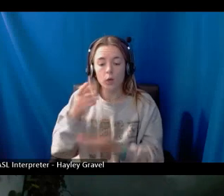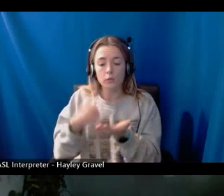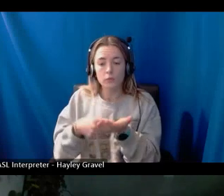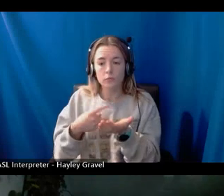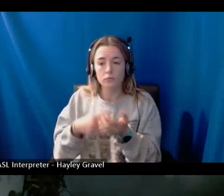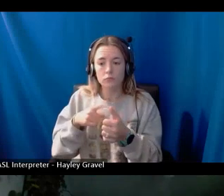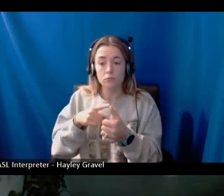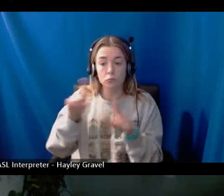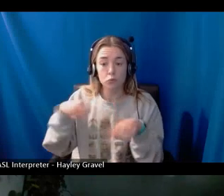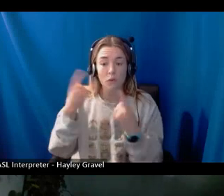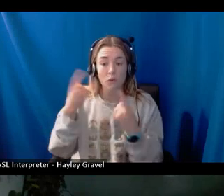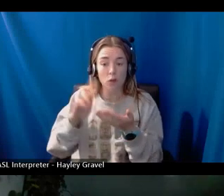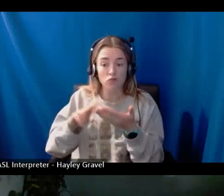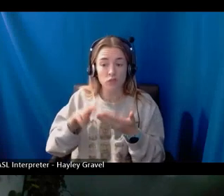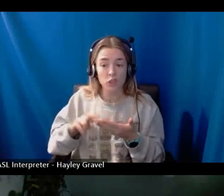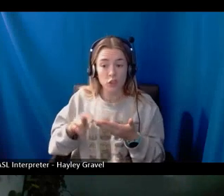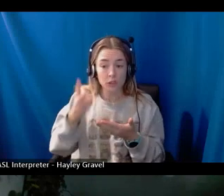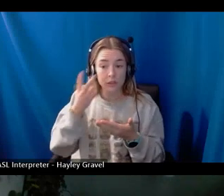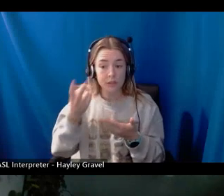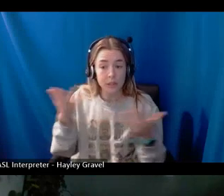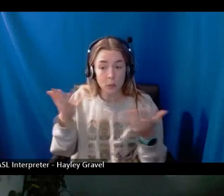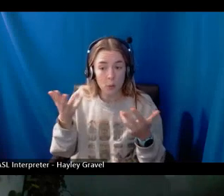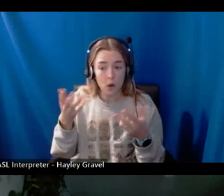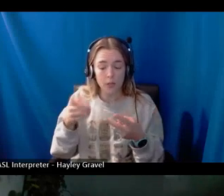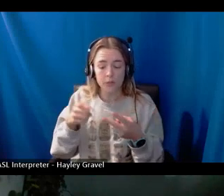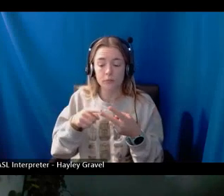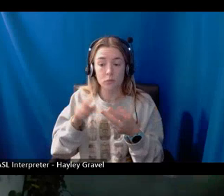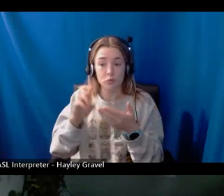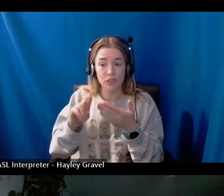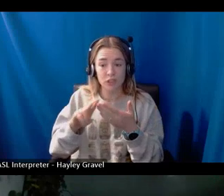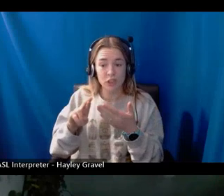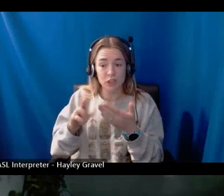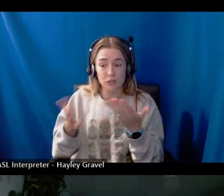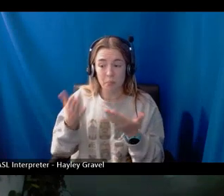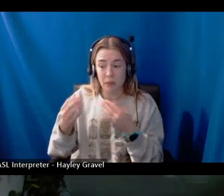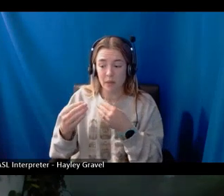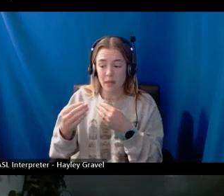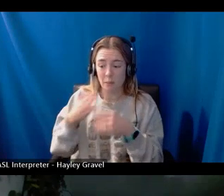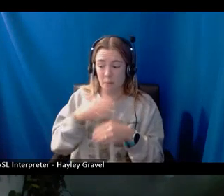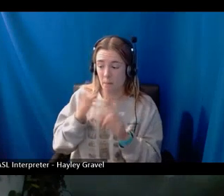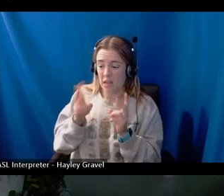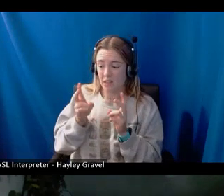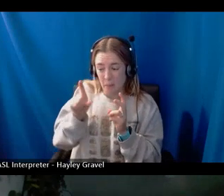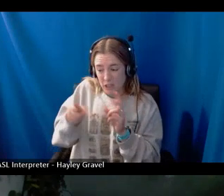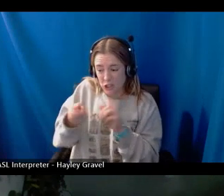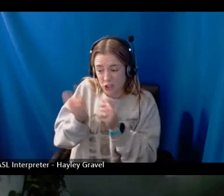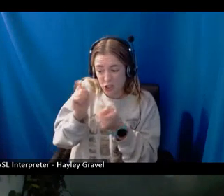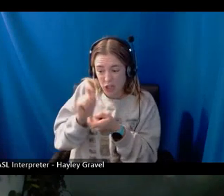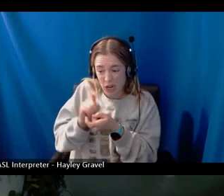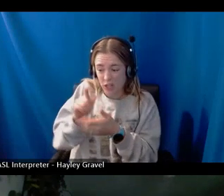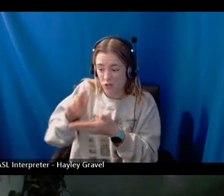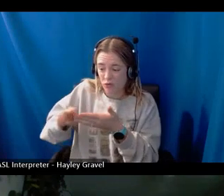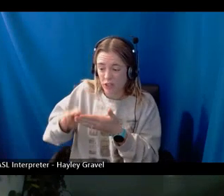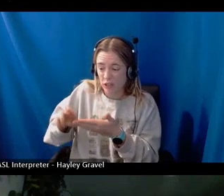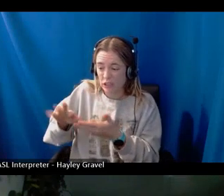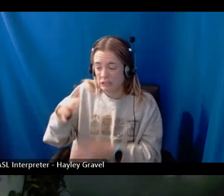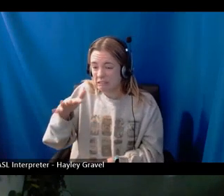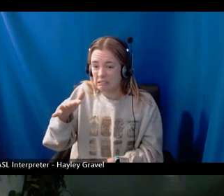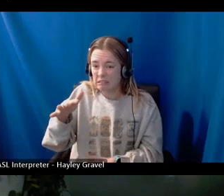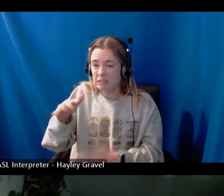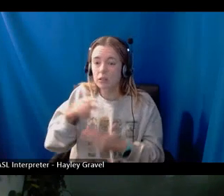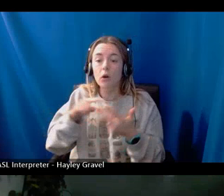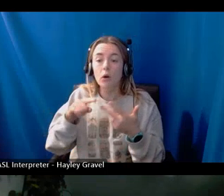research? Is this something that's going to change your topic or not? And how do you see yourself moving towards putting the